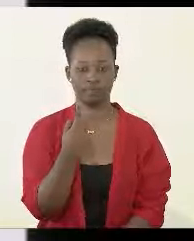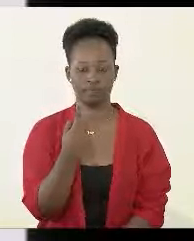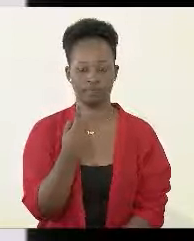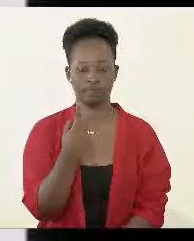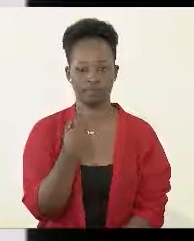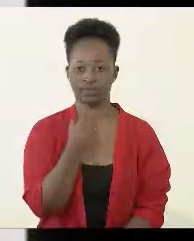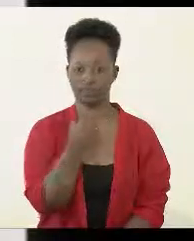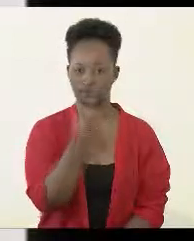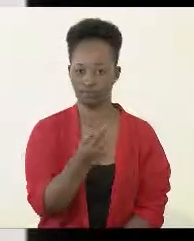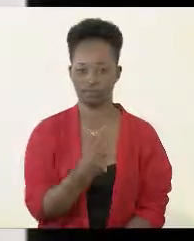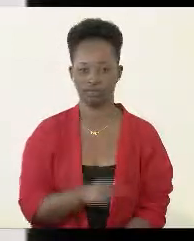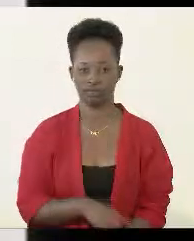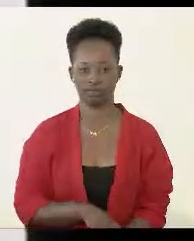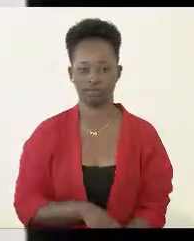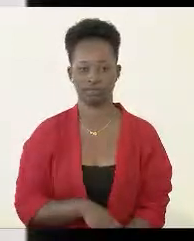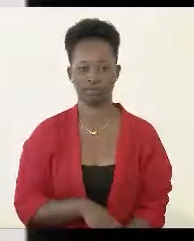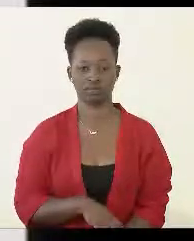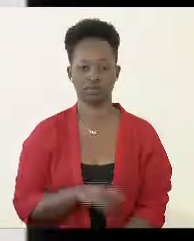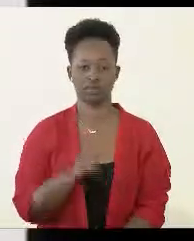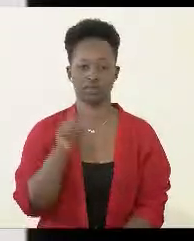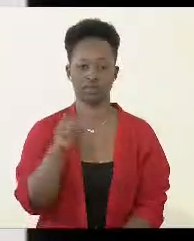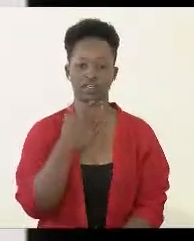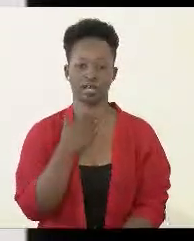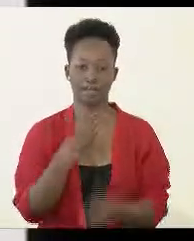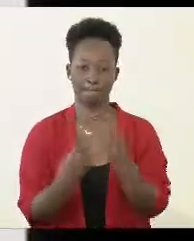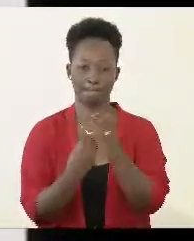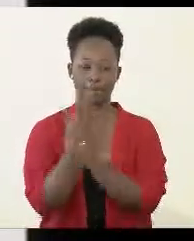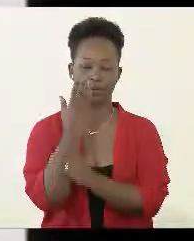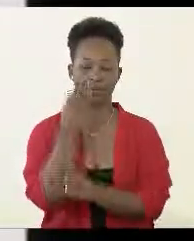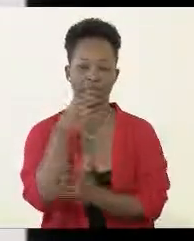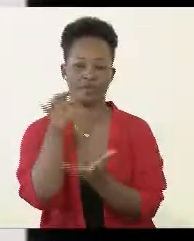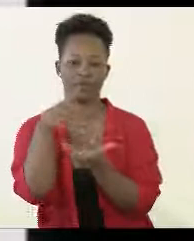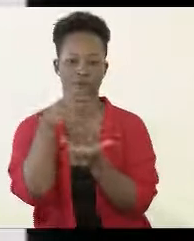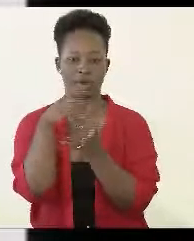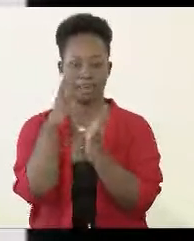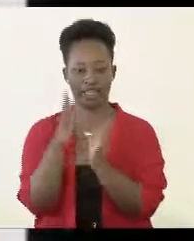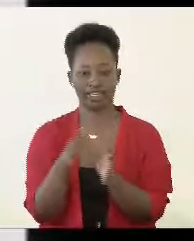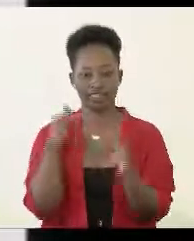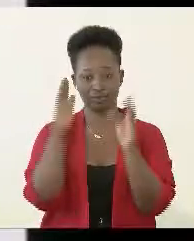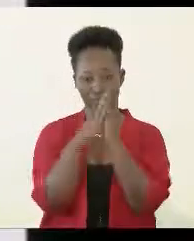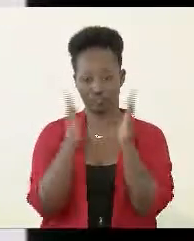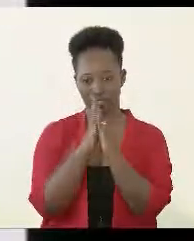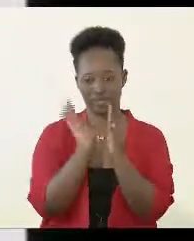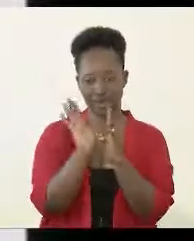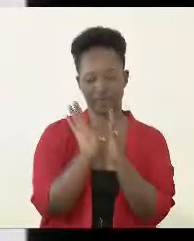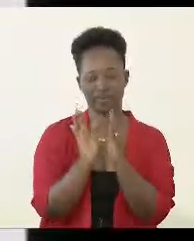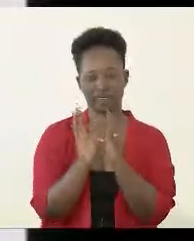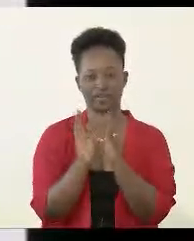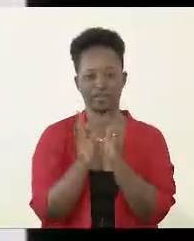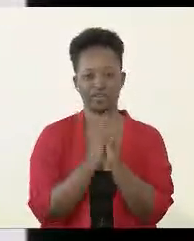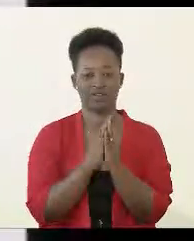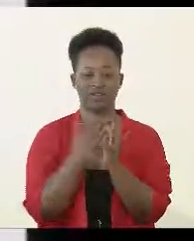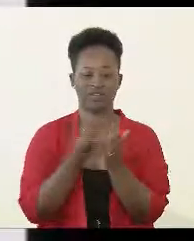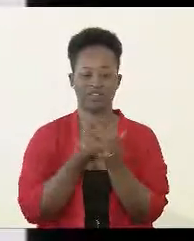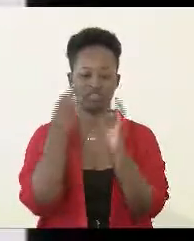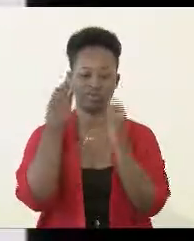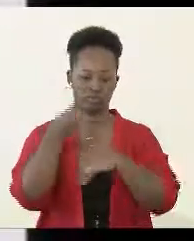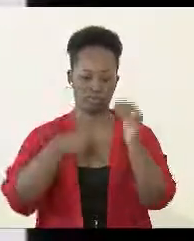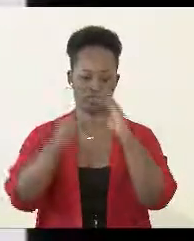which says, you intend to initiate a supermarket in your hometown, dealing in a variety of